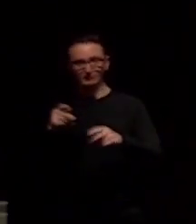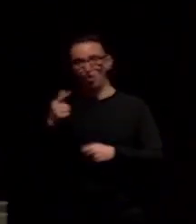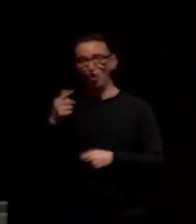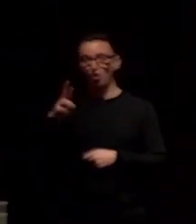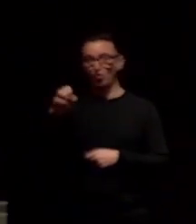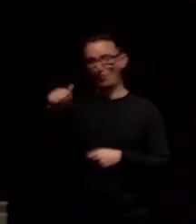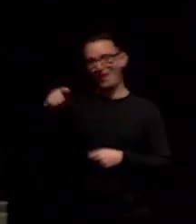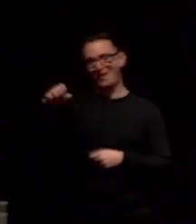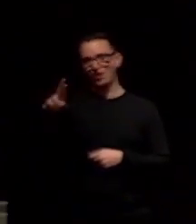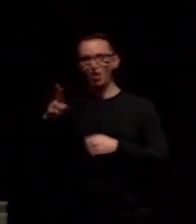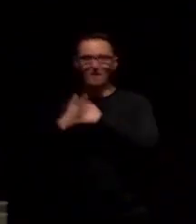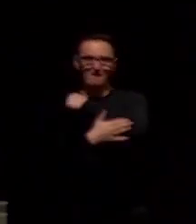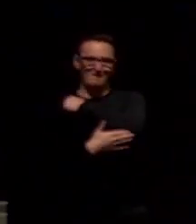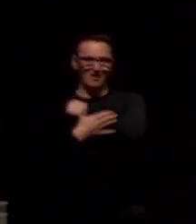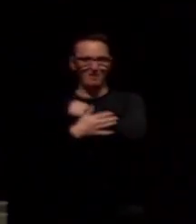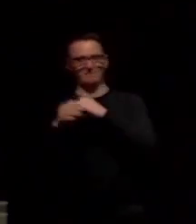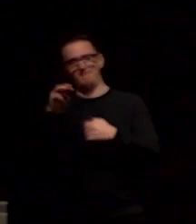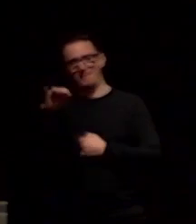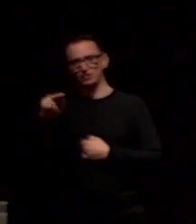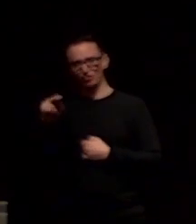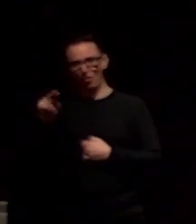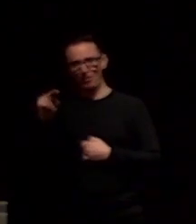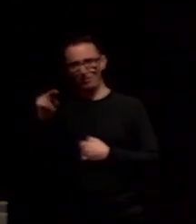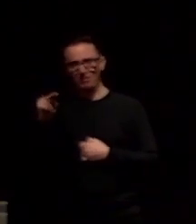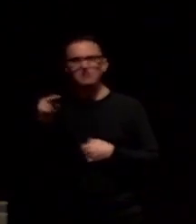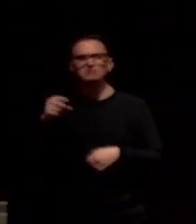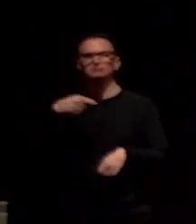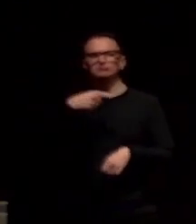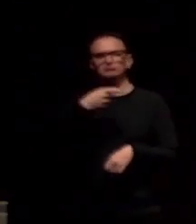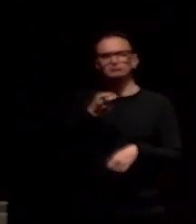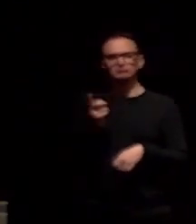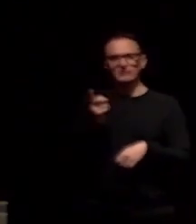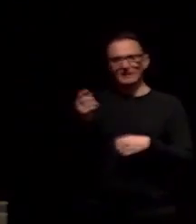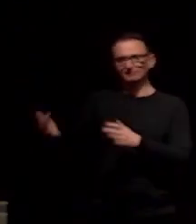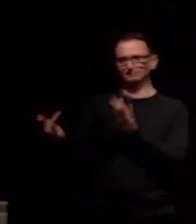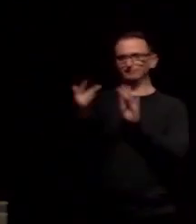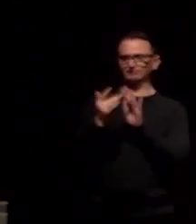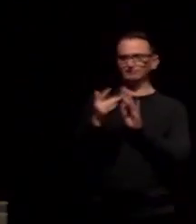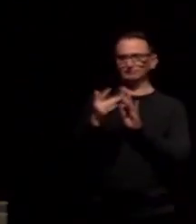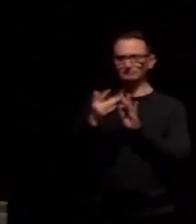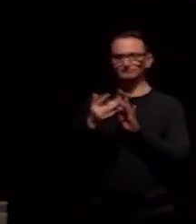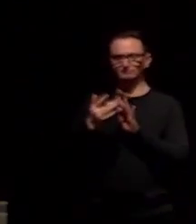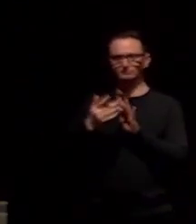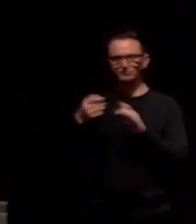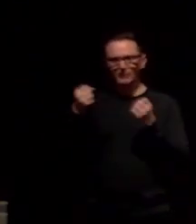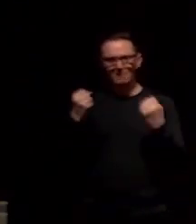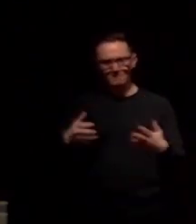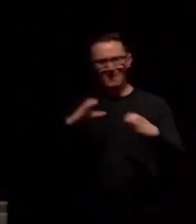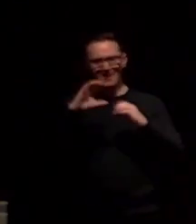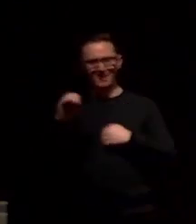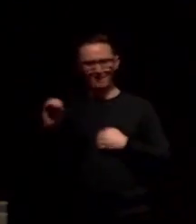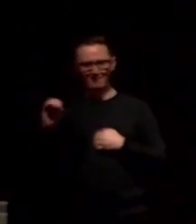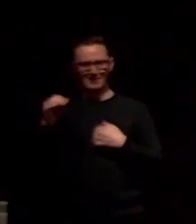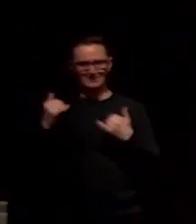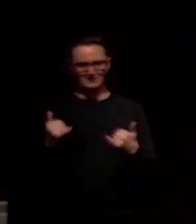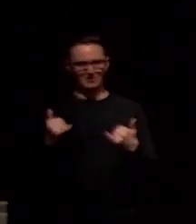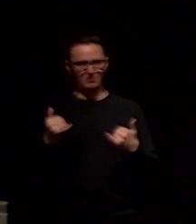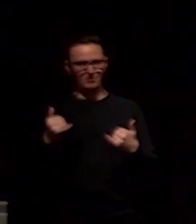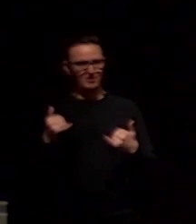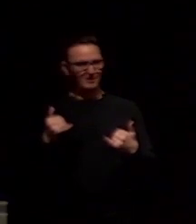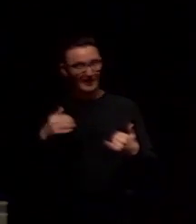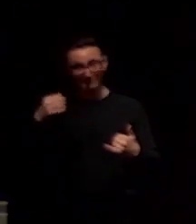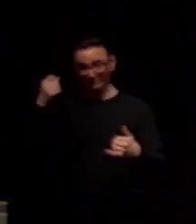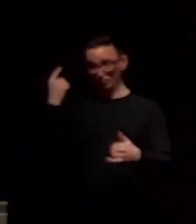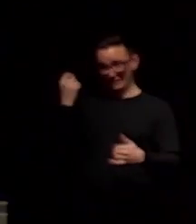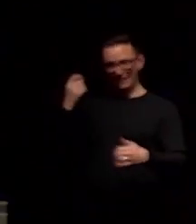who would not have been able to get connected otherwise. And there are lots of these companies right now, and I think given all the barriers we've talked about to mental